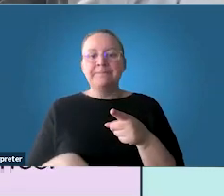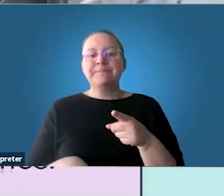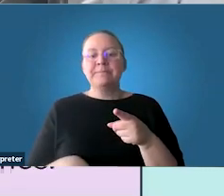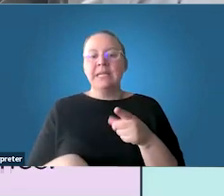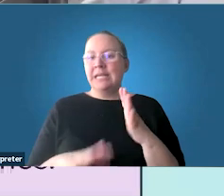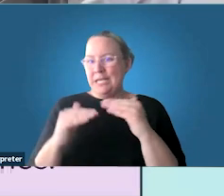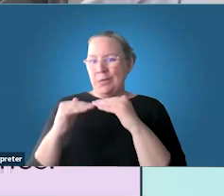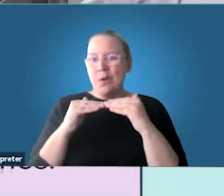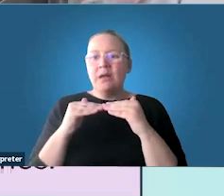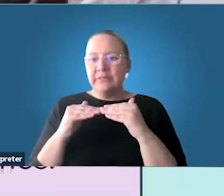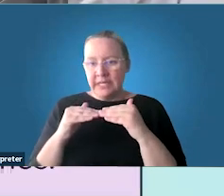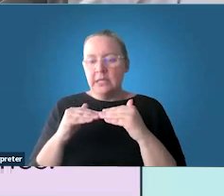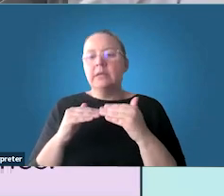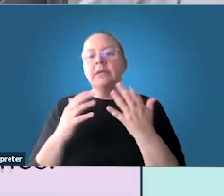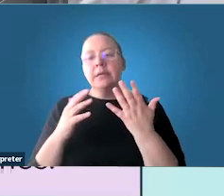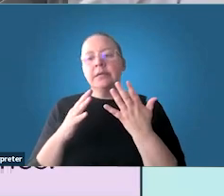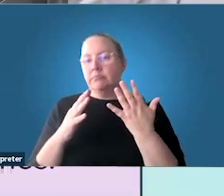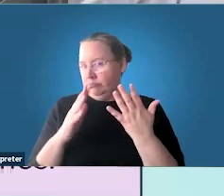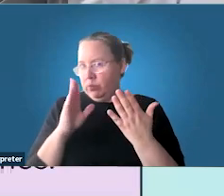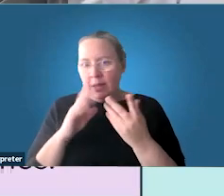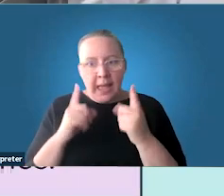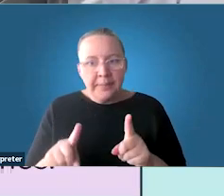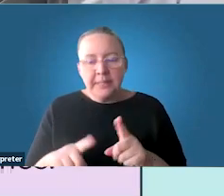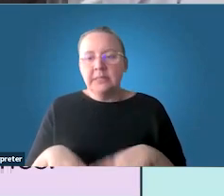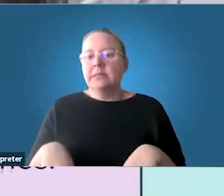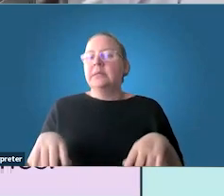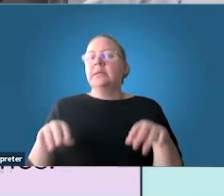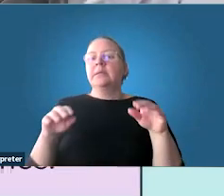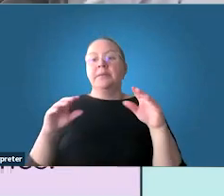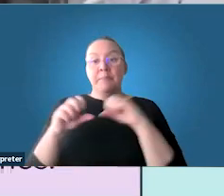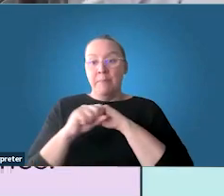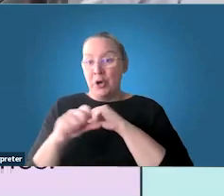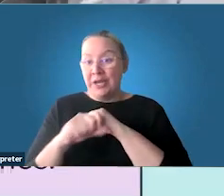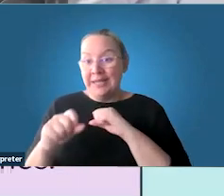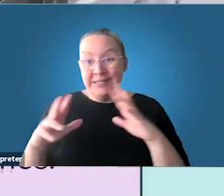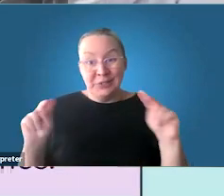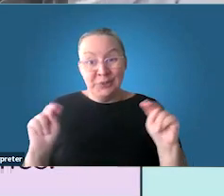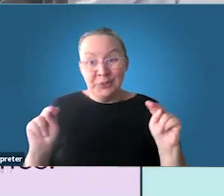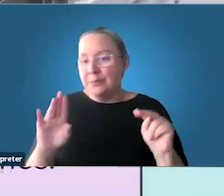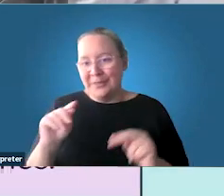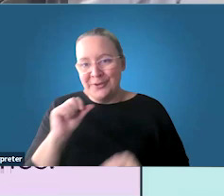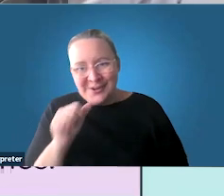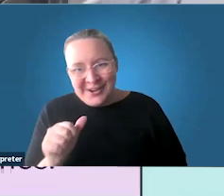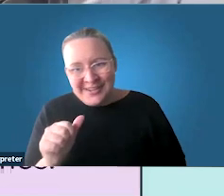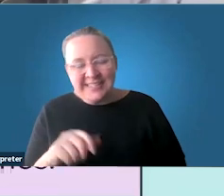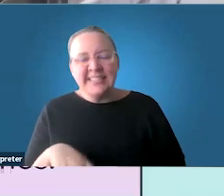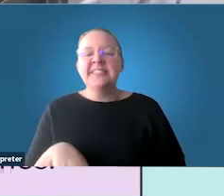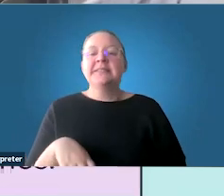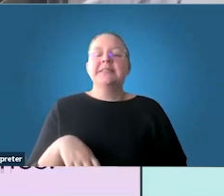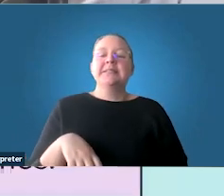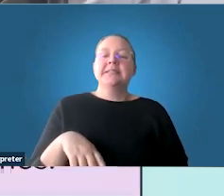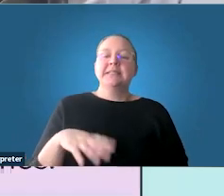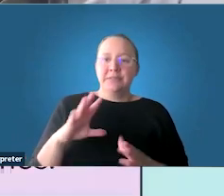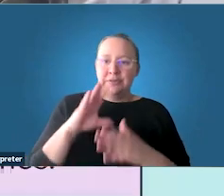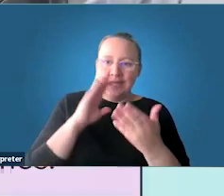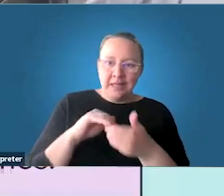inevitable and markets as neutral, as we're seeing right now. They are not. It frames health and well-being as commodities, not as collective